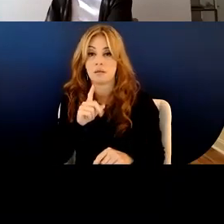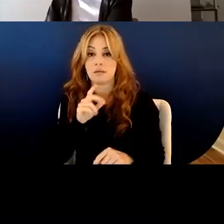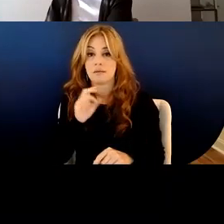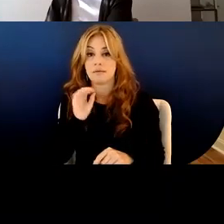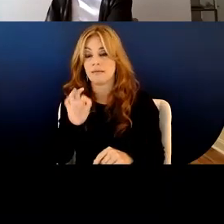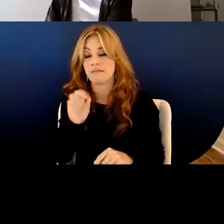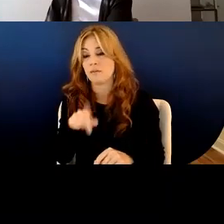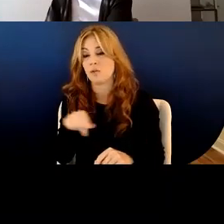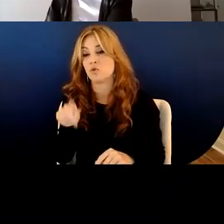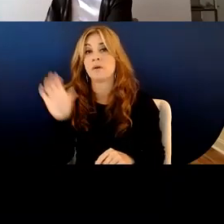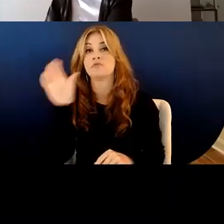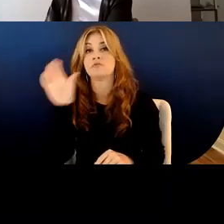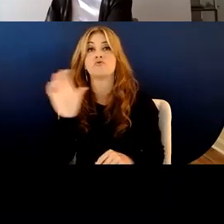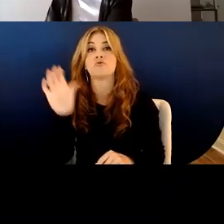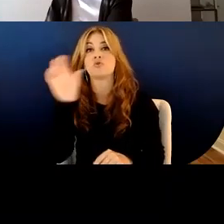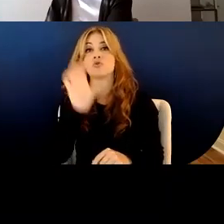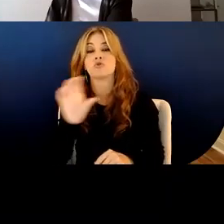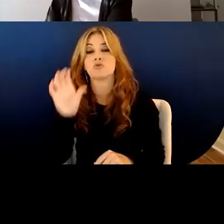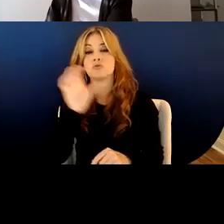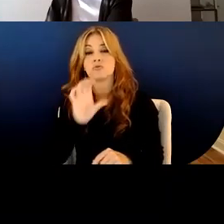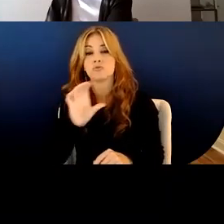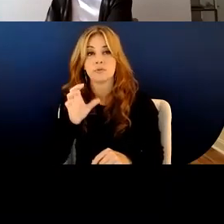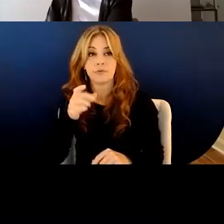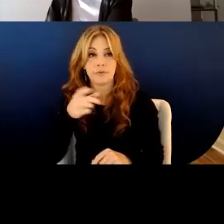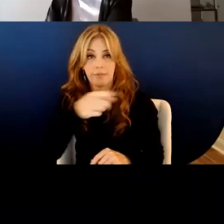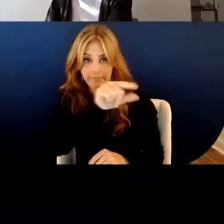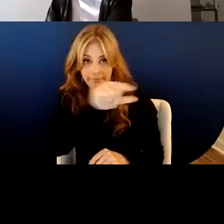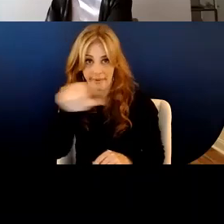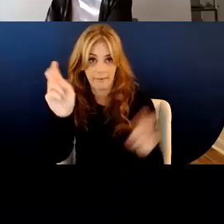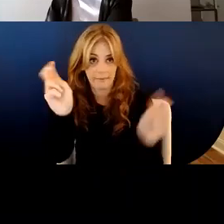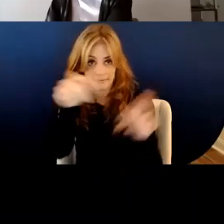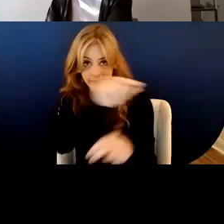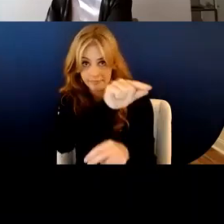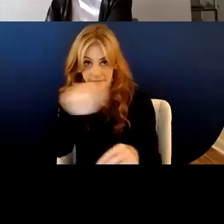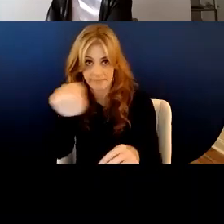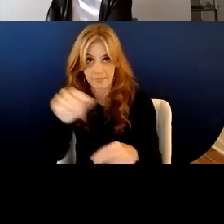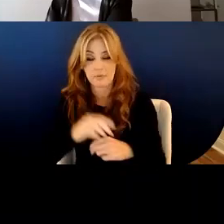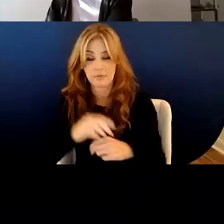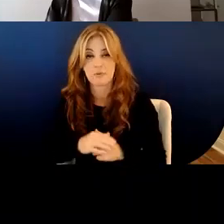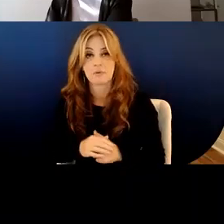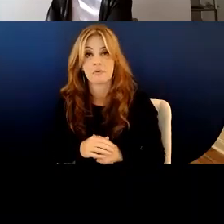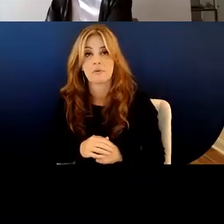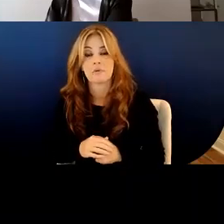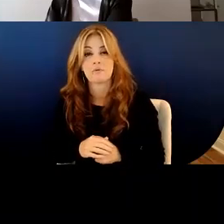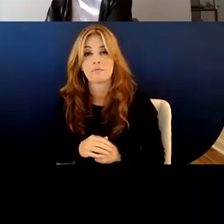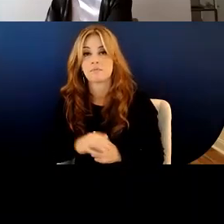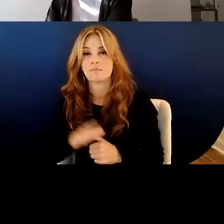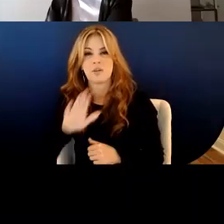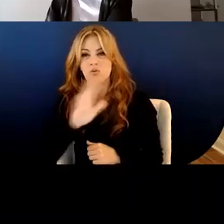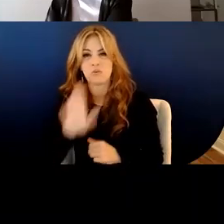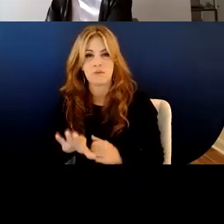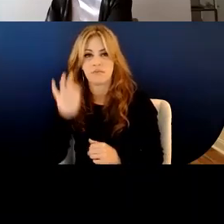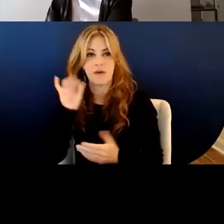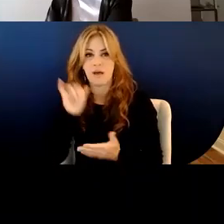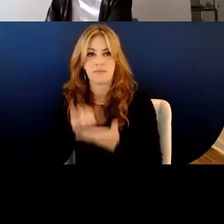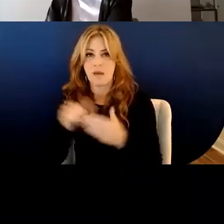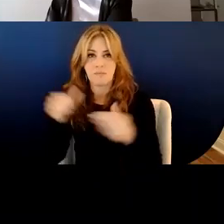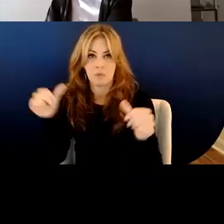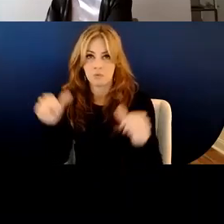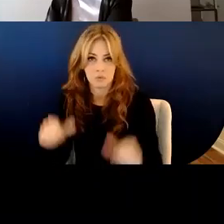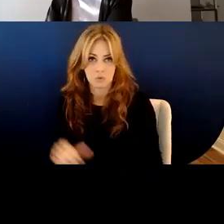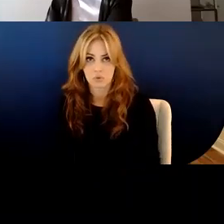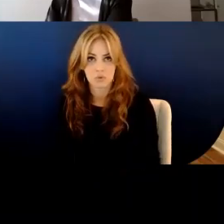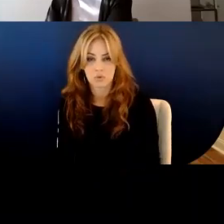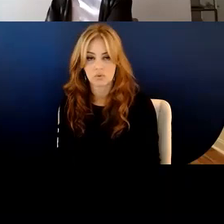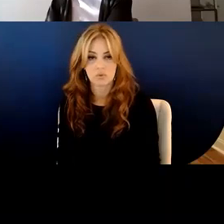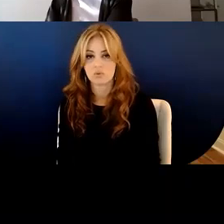for sustainable Mixteco Indigena research methodology, you're never going to find this poster on